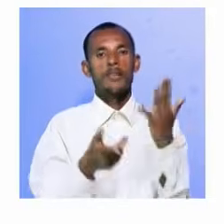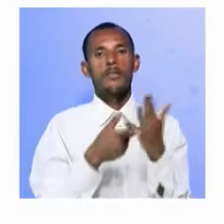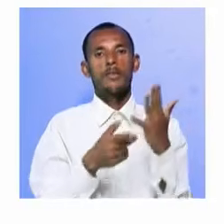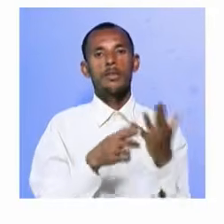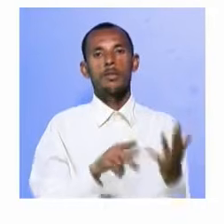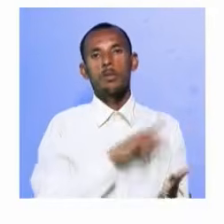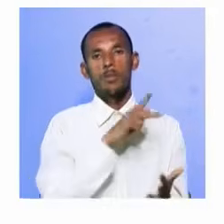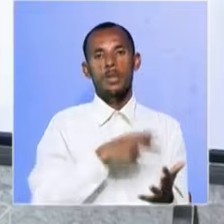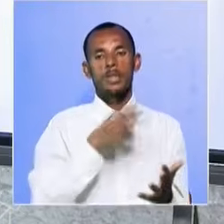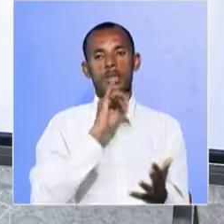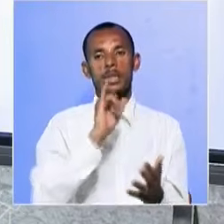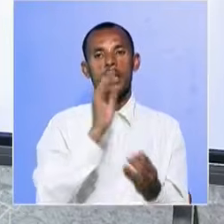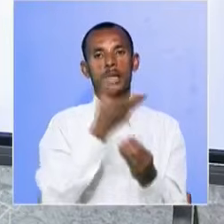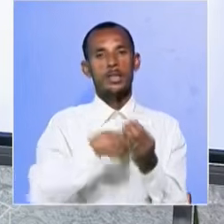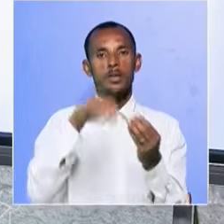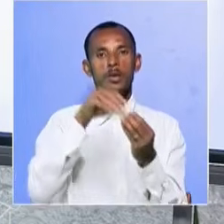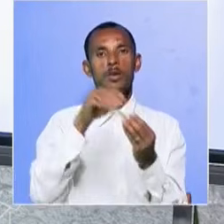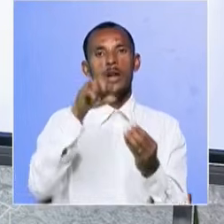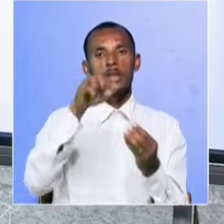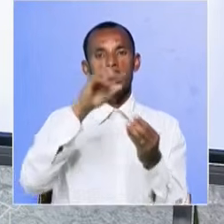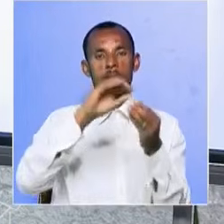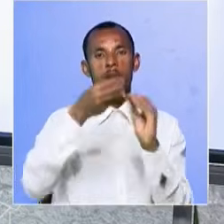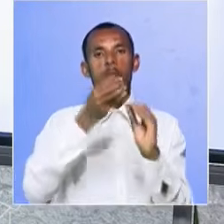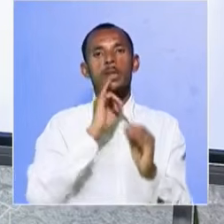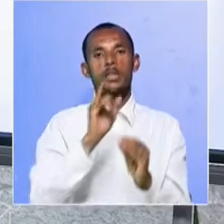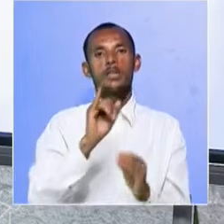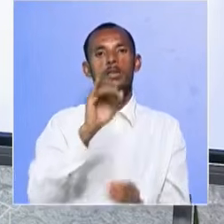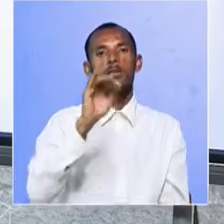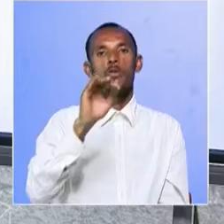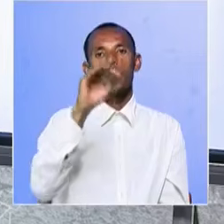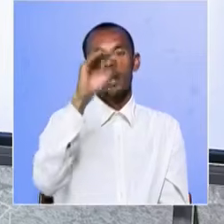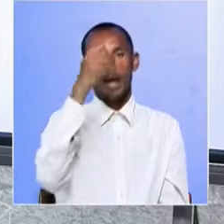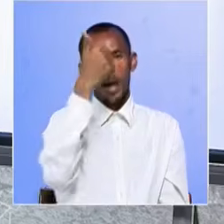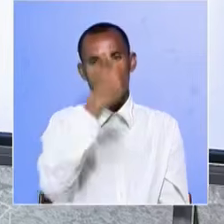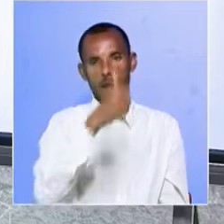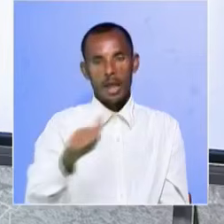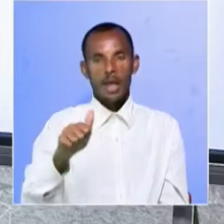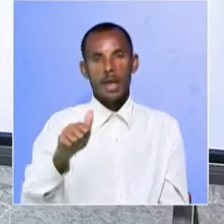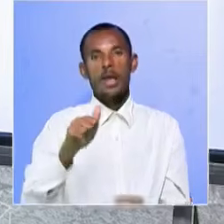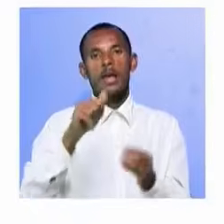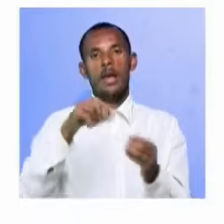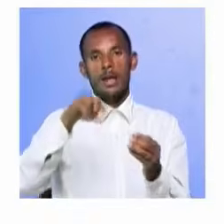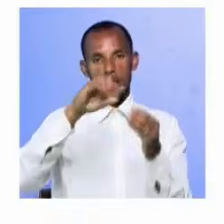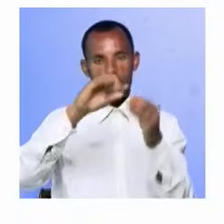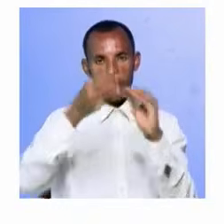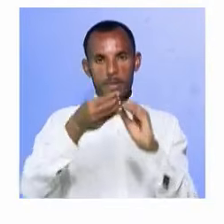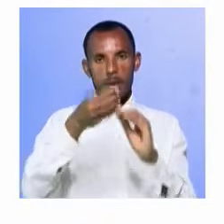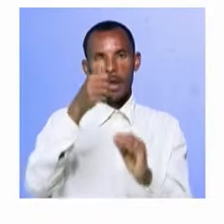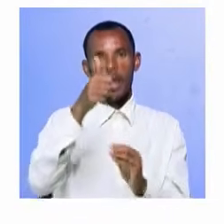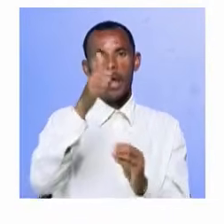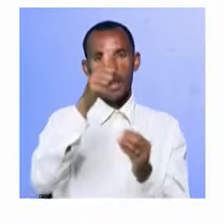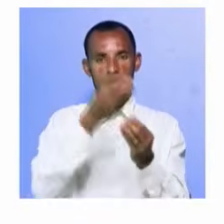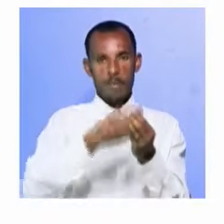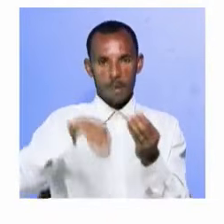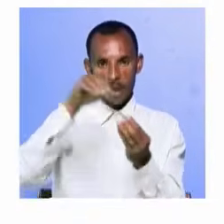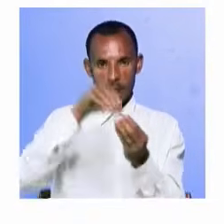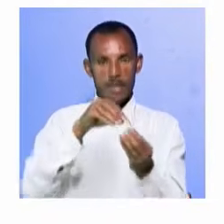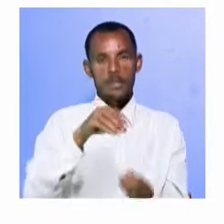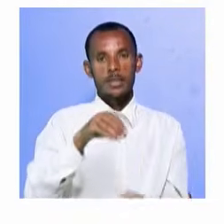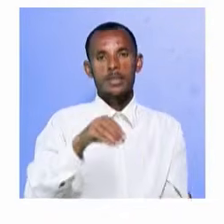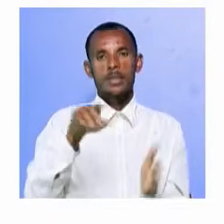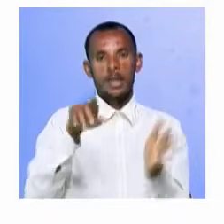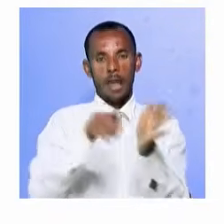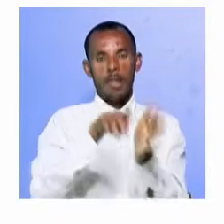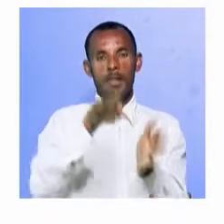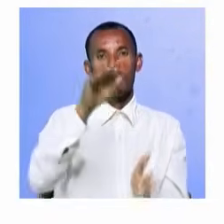in this addition of rational number is for any rational number A plus minus